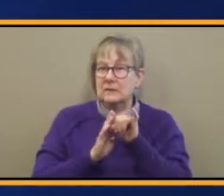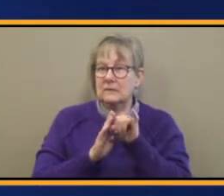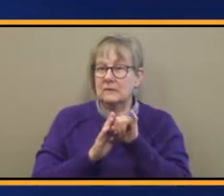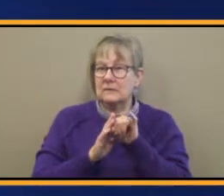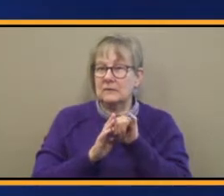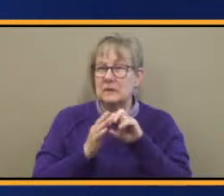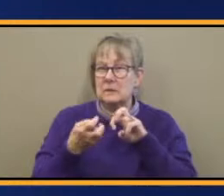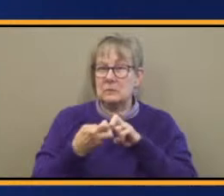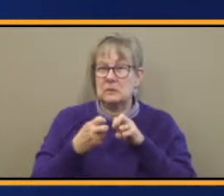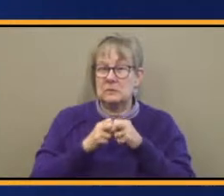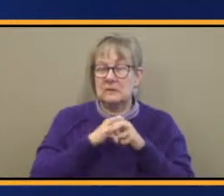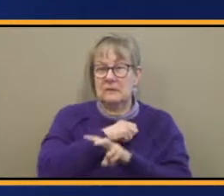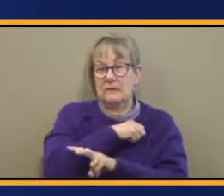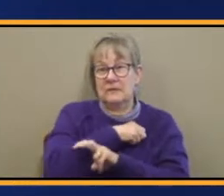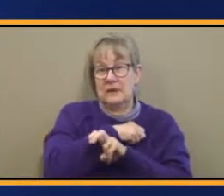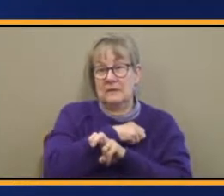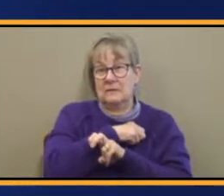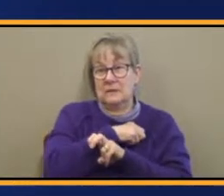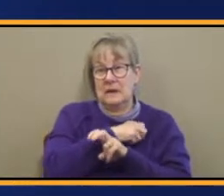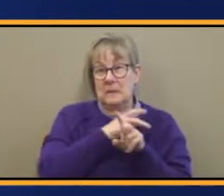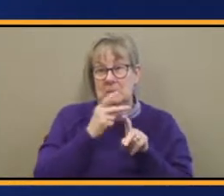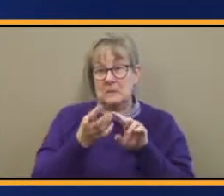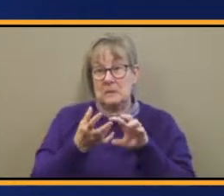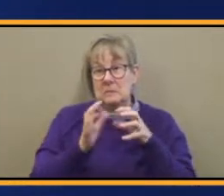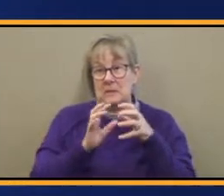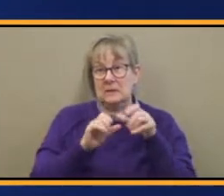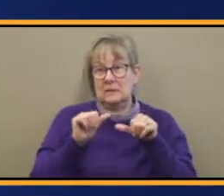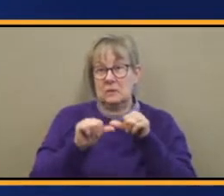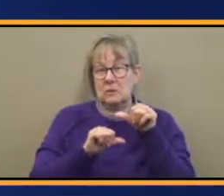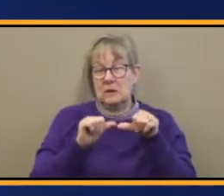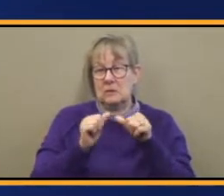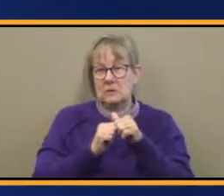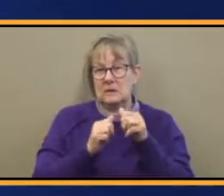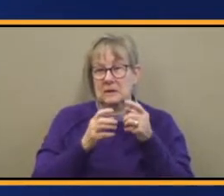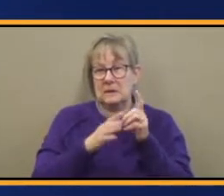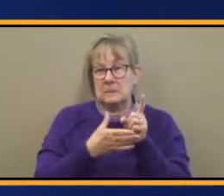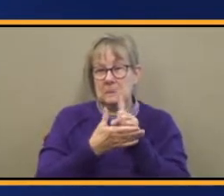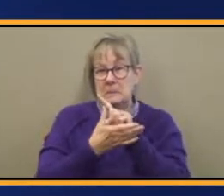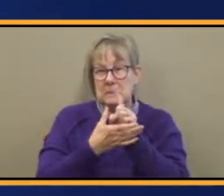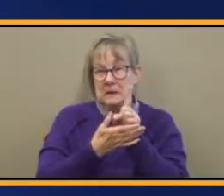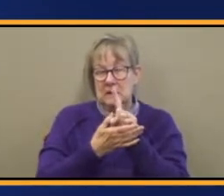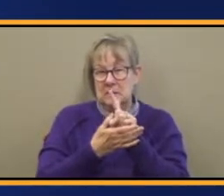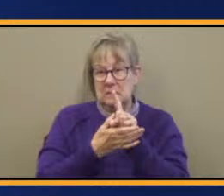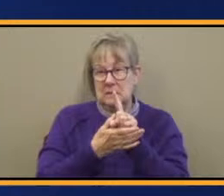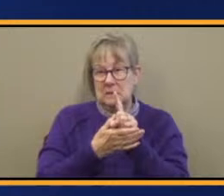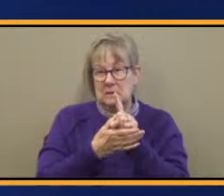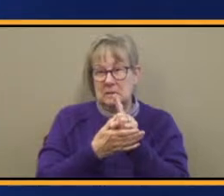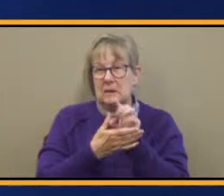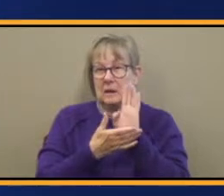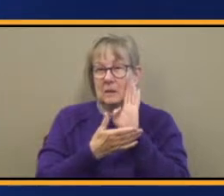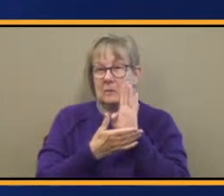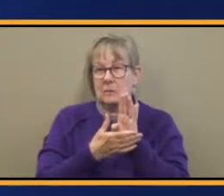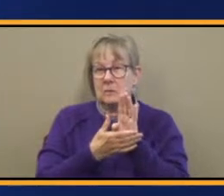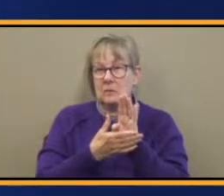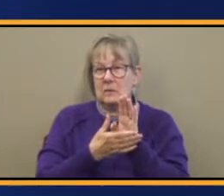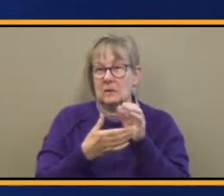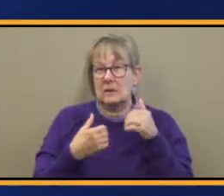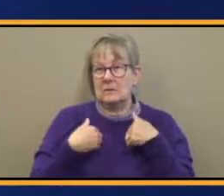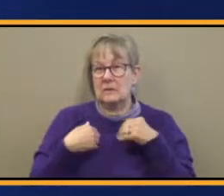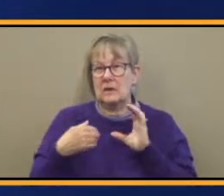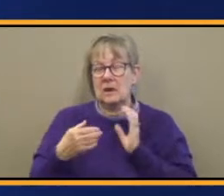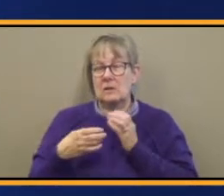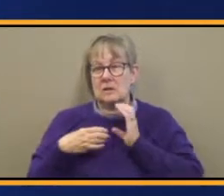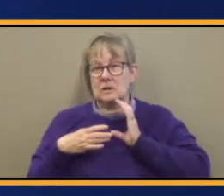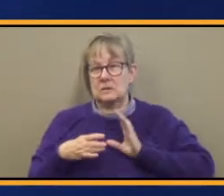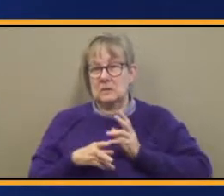theft more quickly, of people messing around with their meters, things like that. So, but yes, I will have our customer care